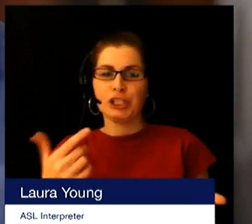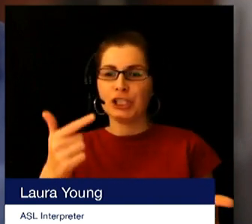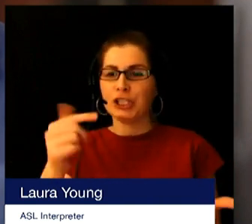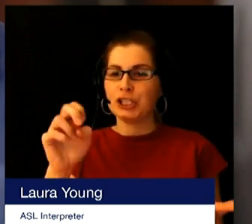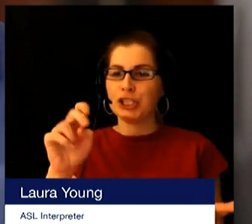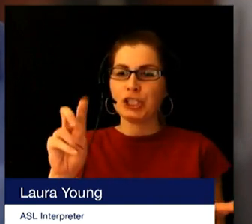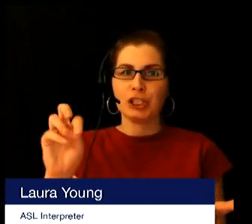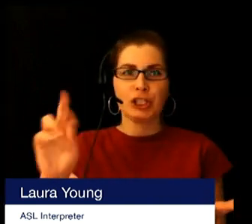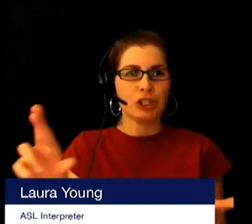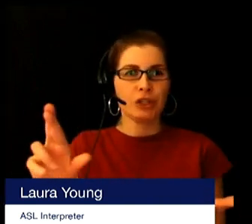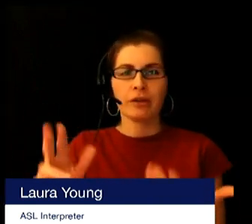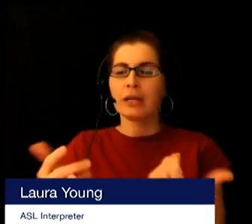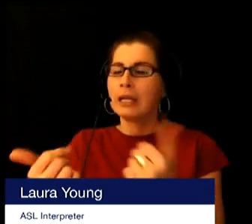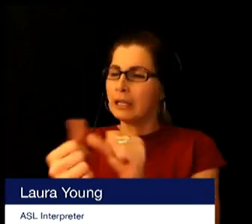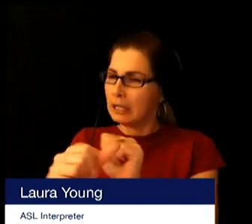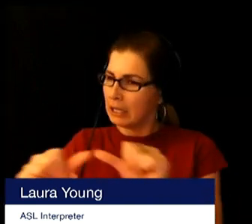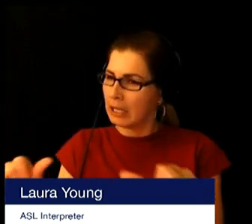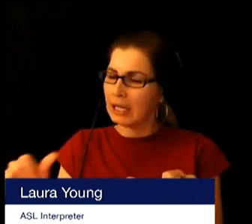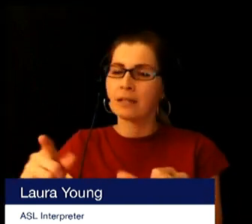chance.